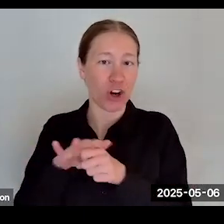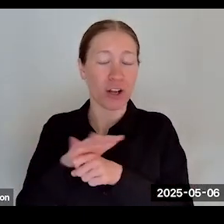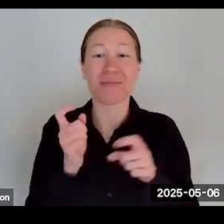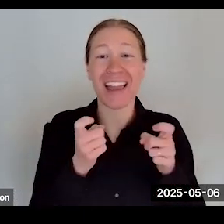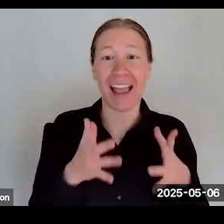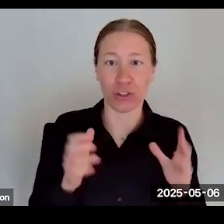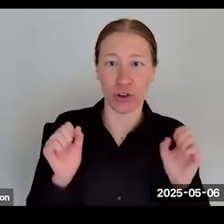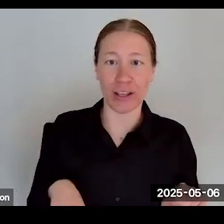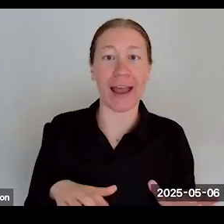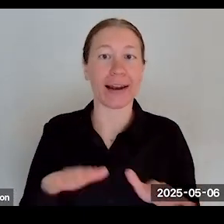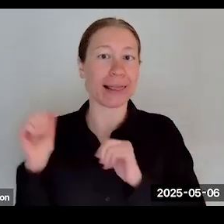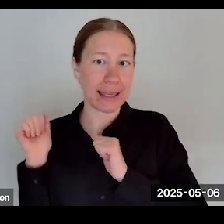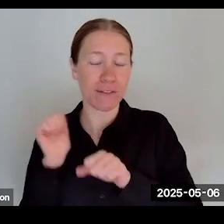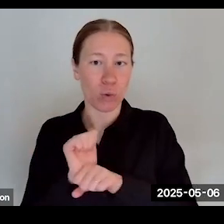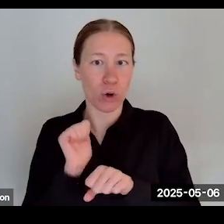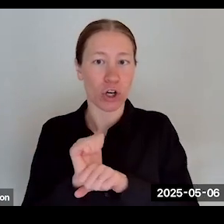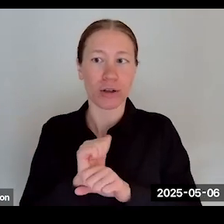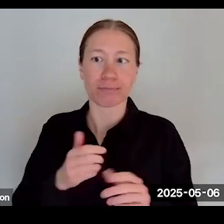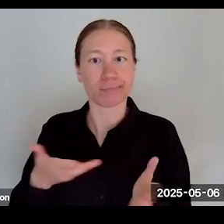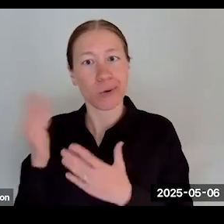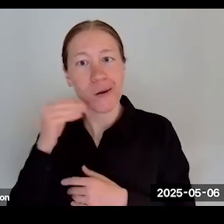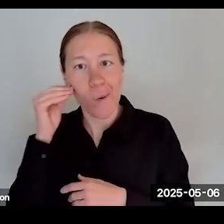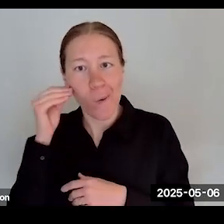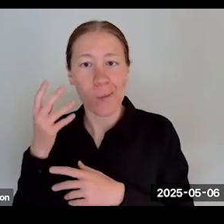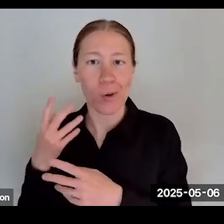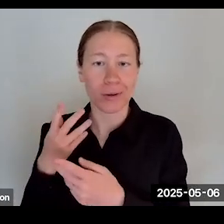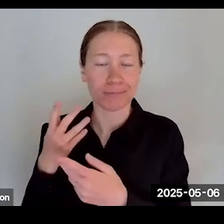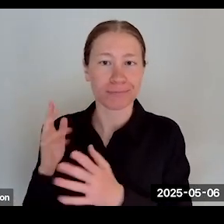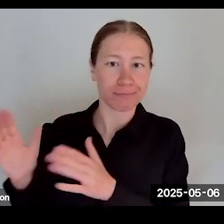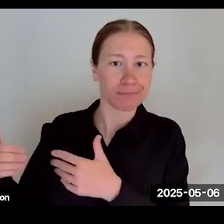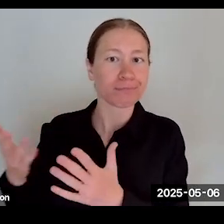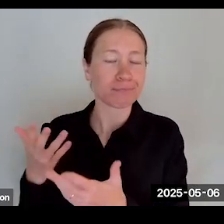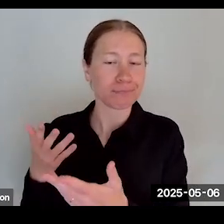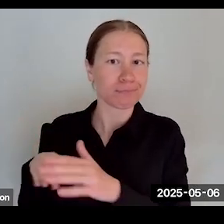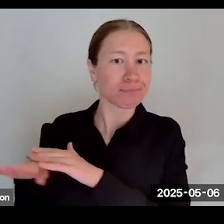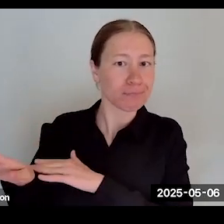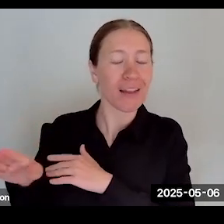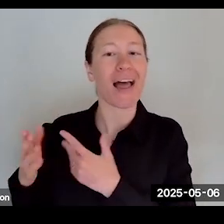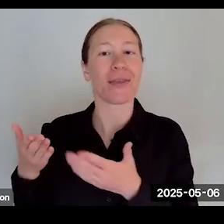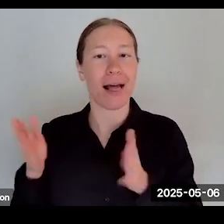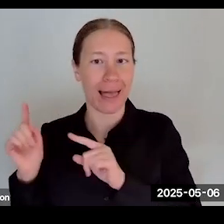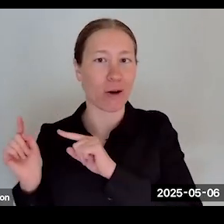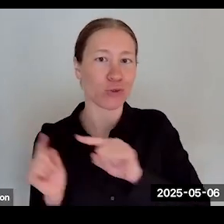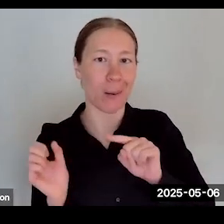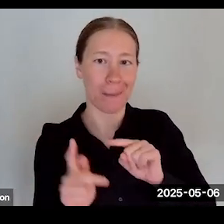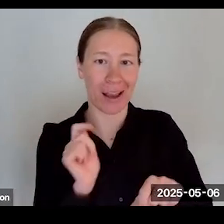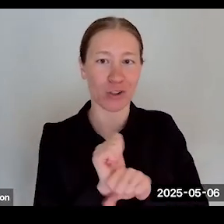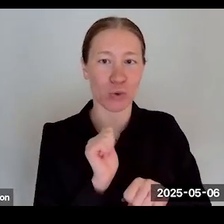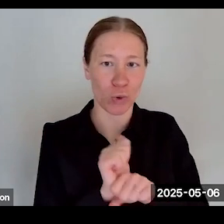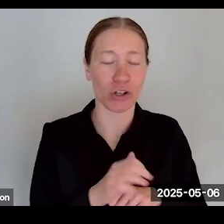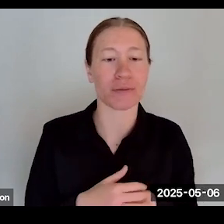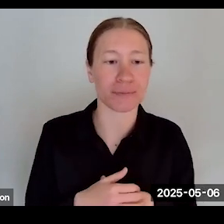environment to bring the animal home or to its crate, and then be allowed to return back to the workplace. Our best